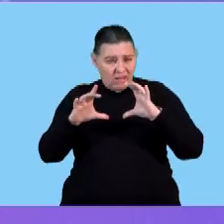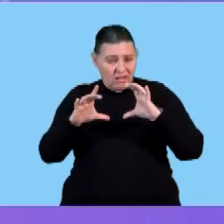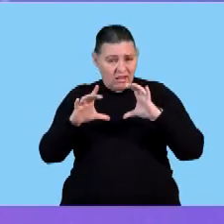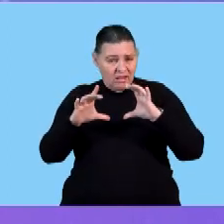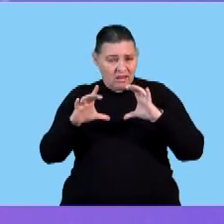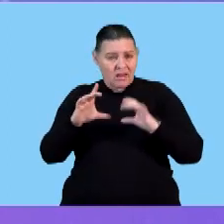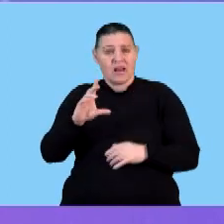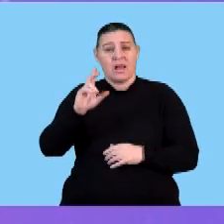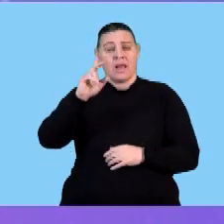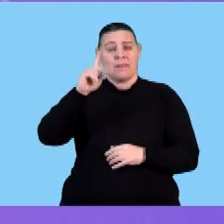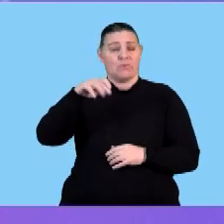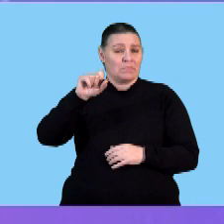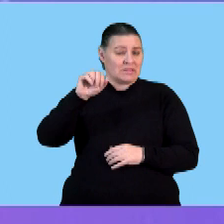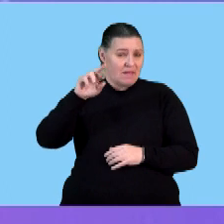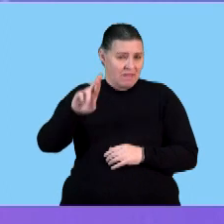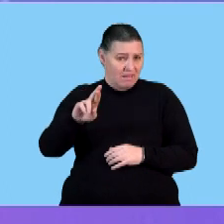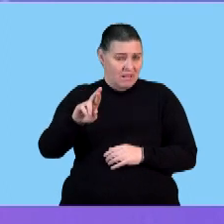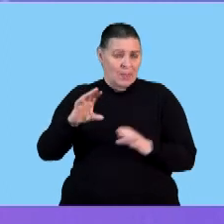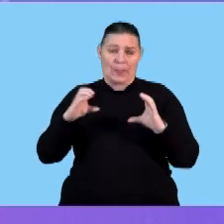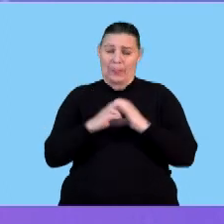smallest perimeter? That's an interesting fact.